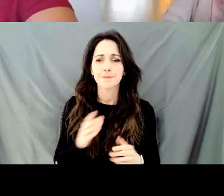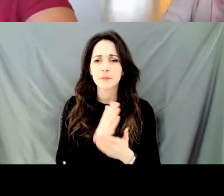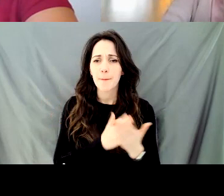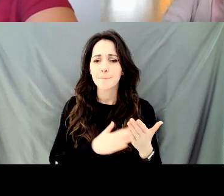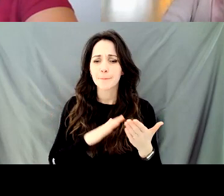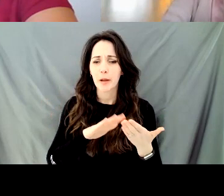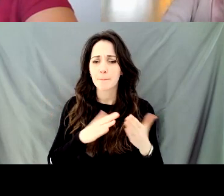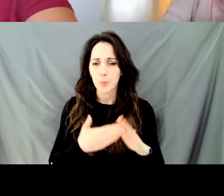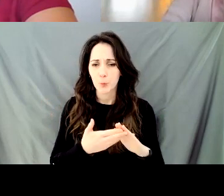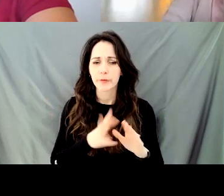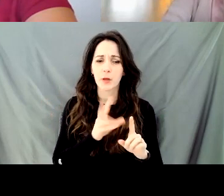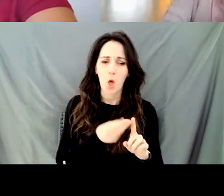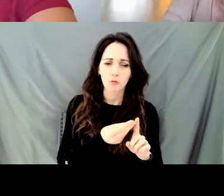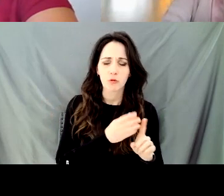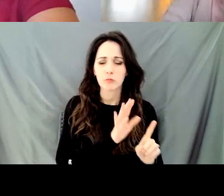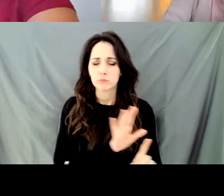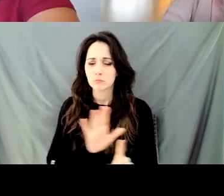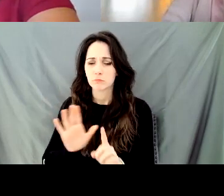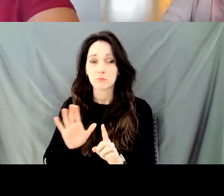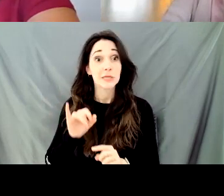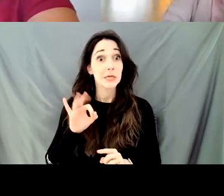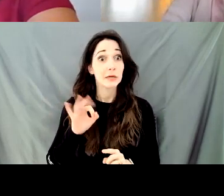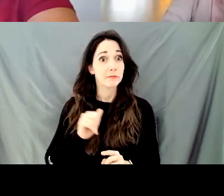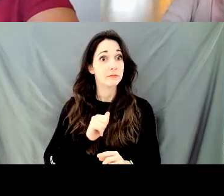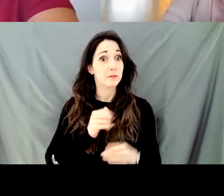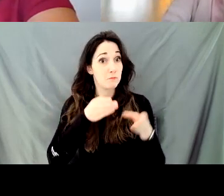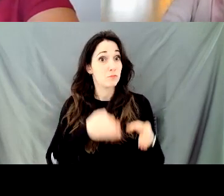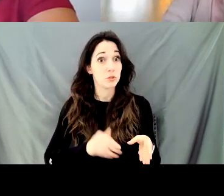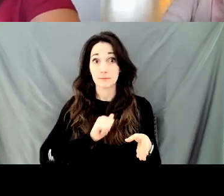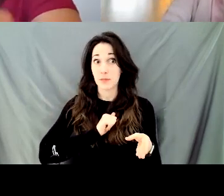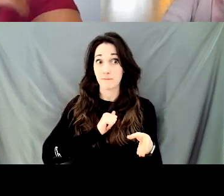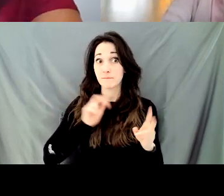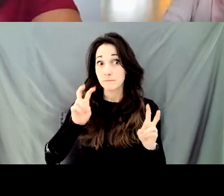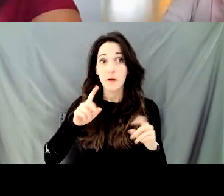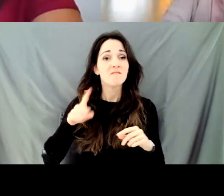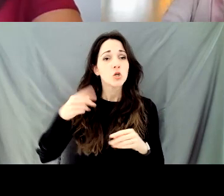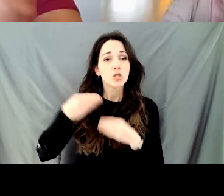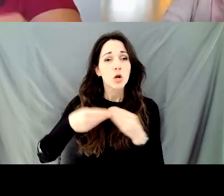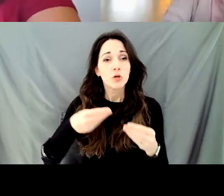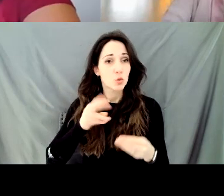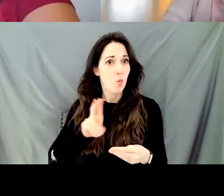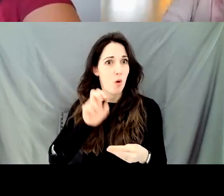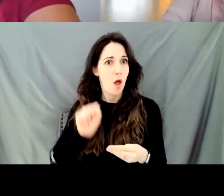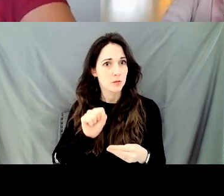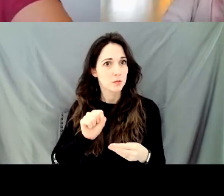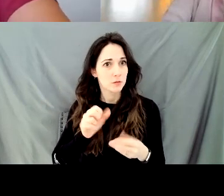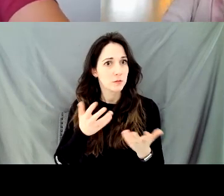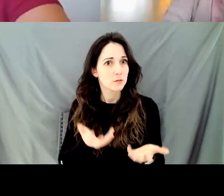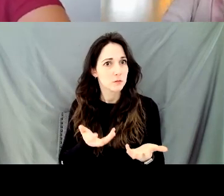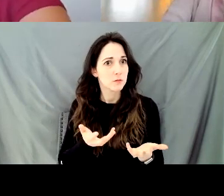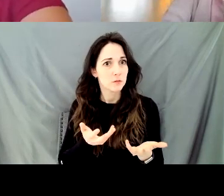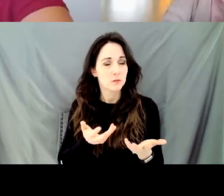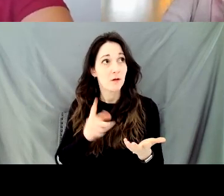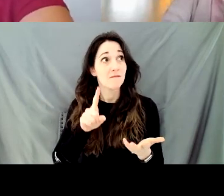are usually the first generation, it can be really difficult to navigate the system, even just like thinking about, is college an